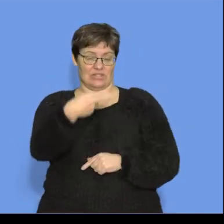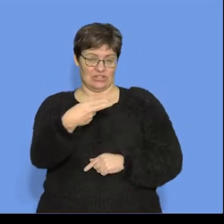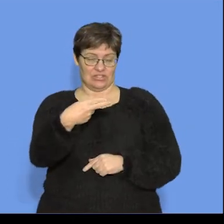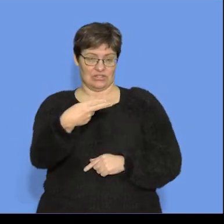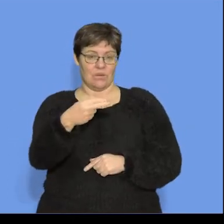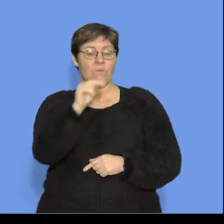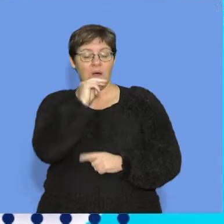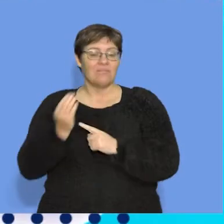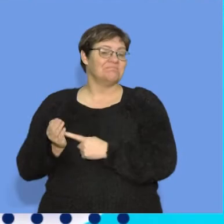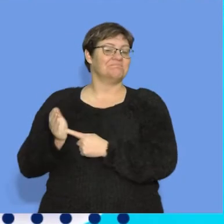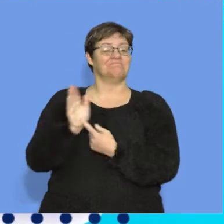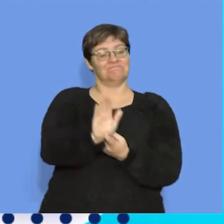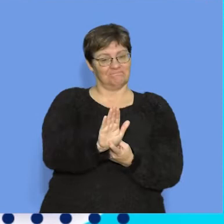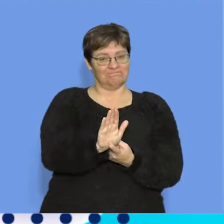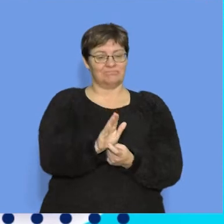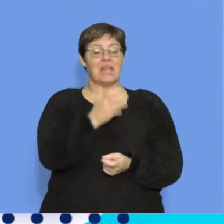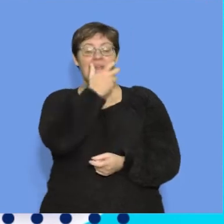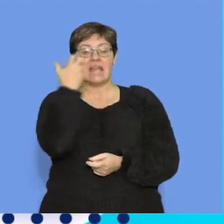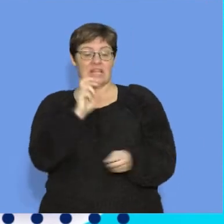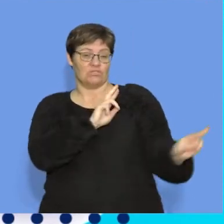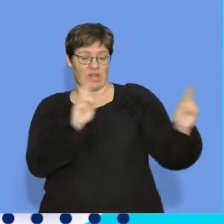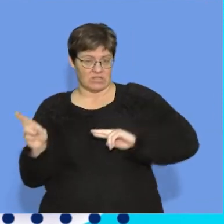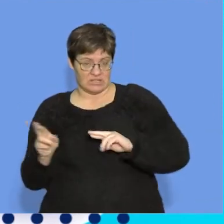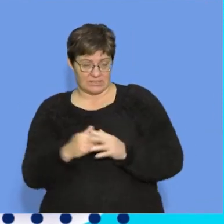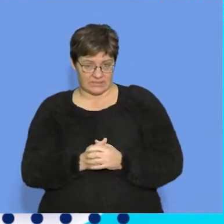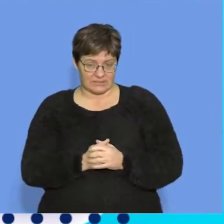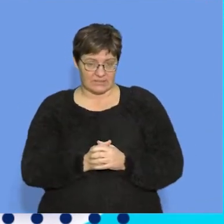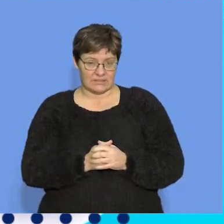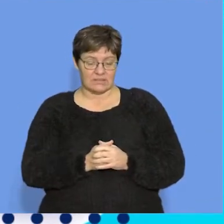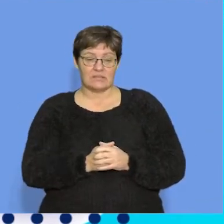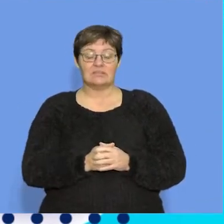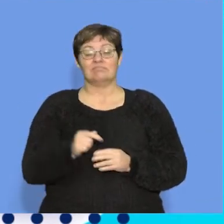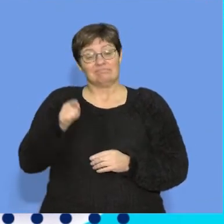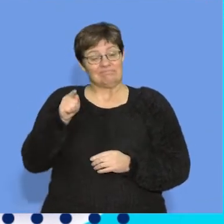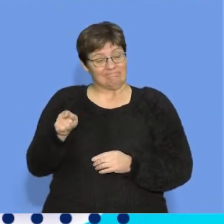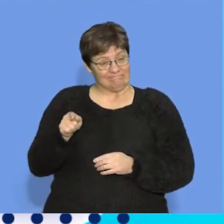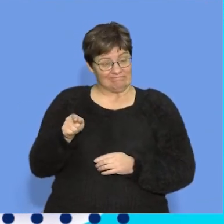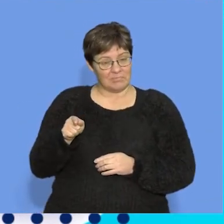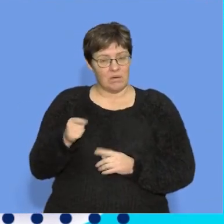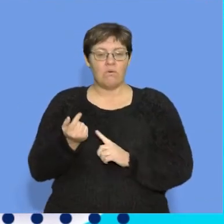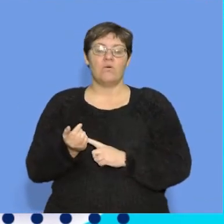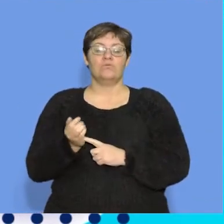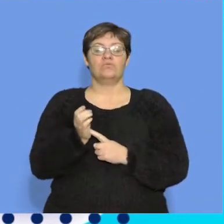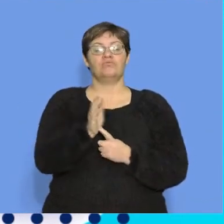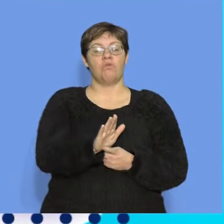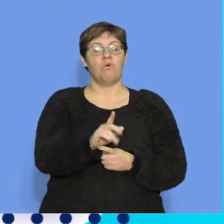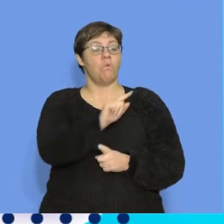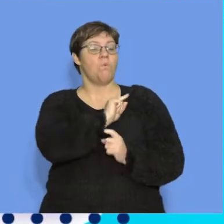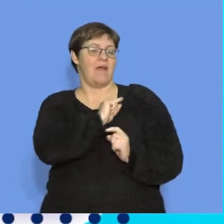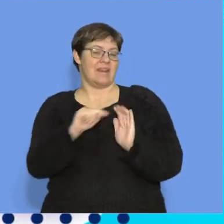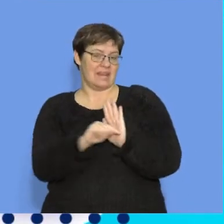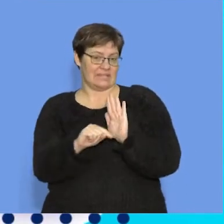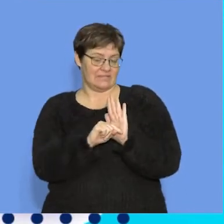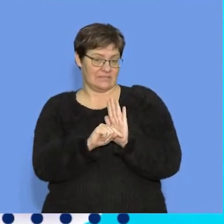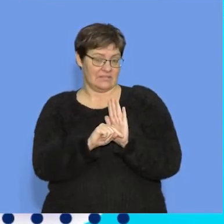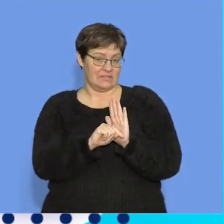the symbol for heat of reaction or enthalpy. Now, in this case, we've shown why it's a negative.